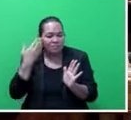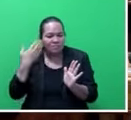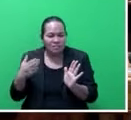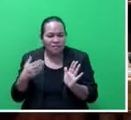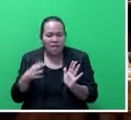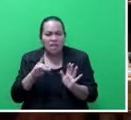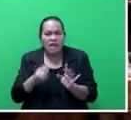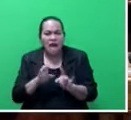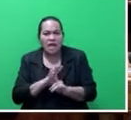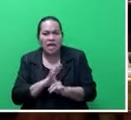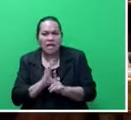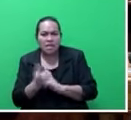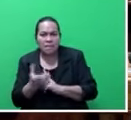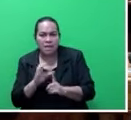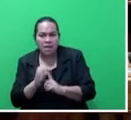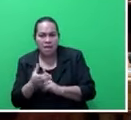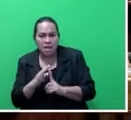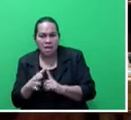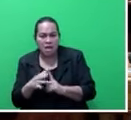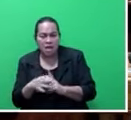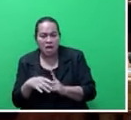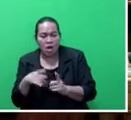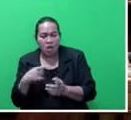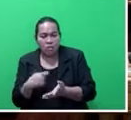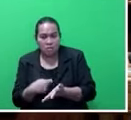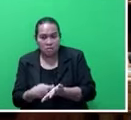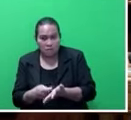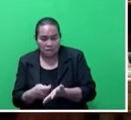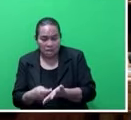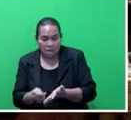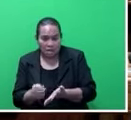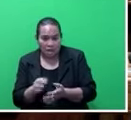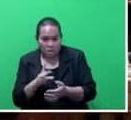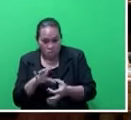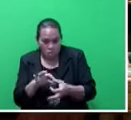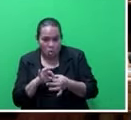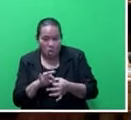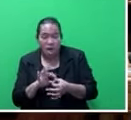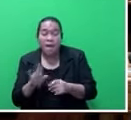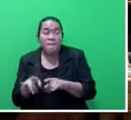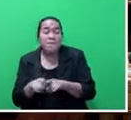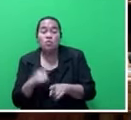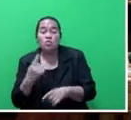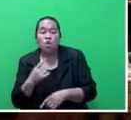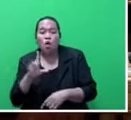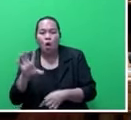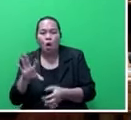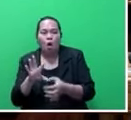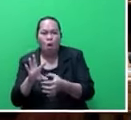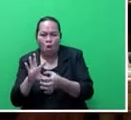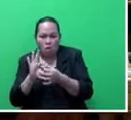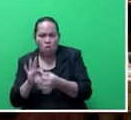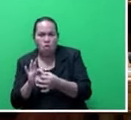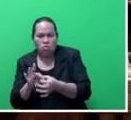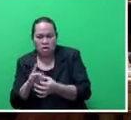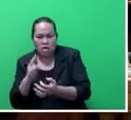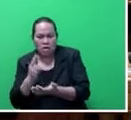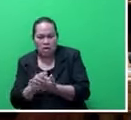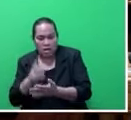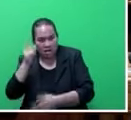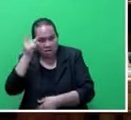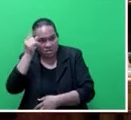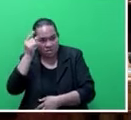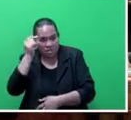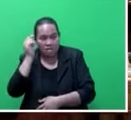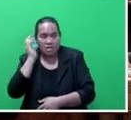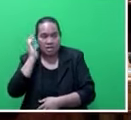tenure. Customary tenure is when an individual, native or otherwise, takes a tabua in accordance